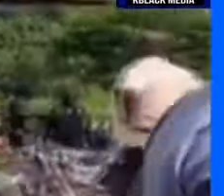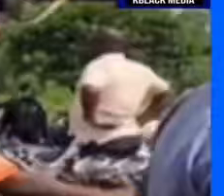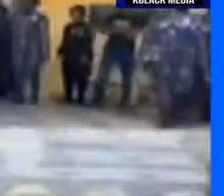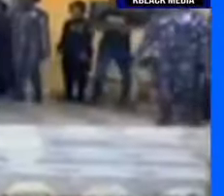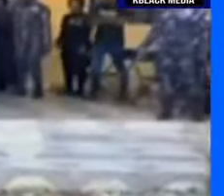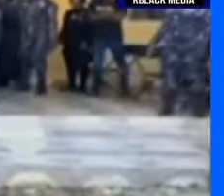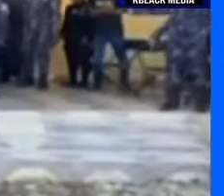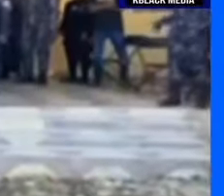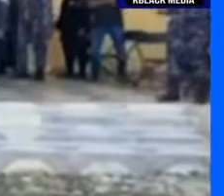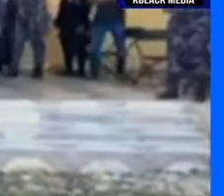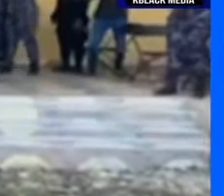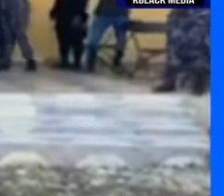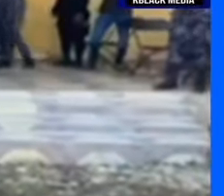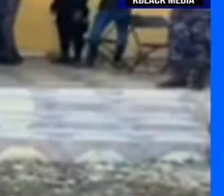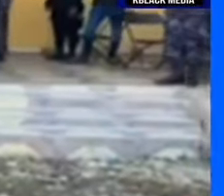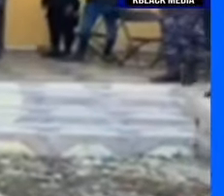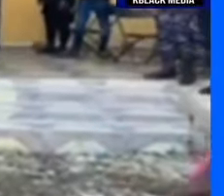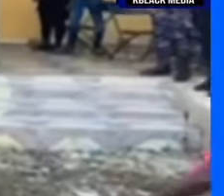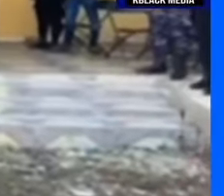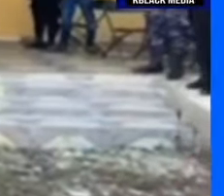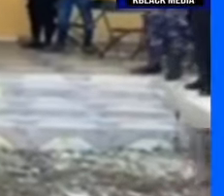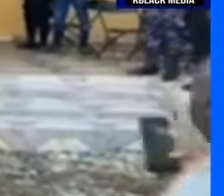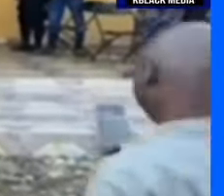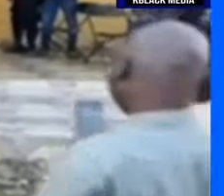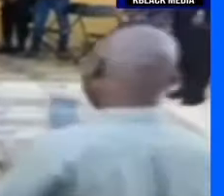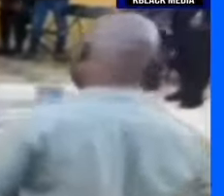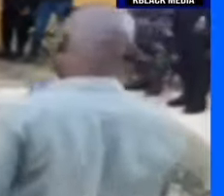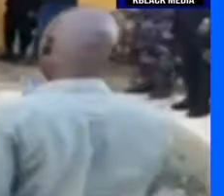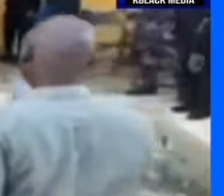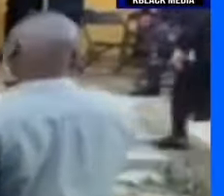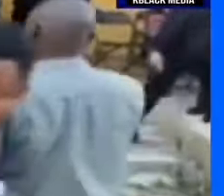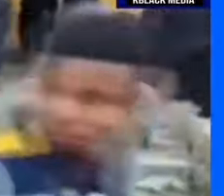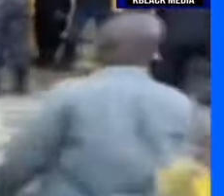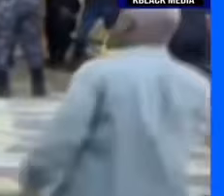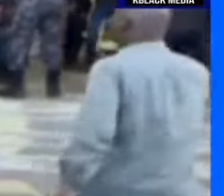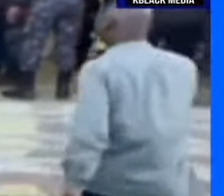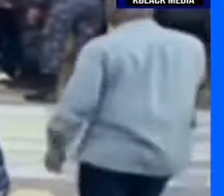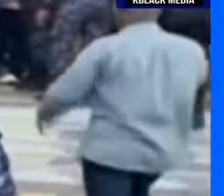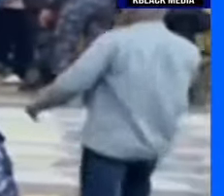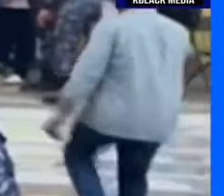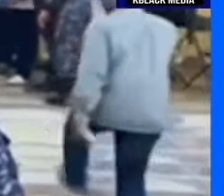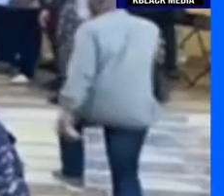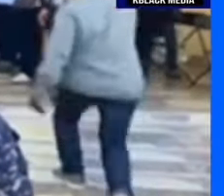kata. Walewale na so just for the police for us. Eh na sam ho no.